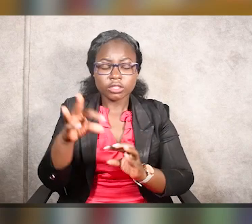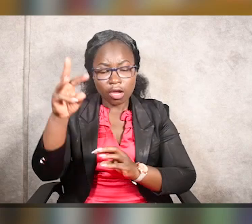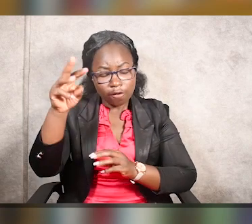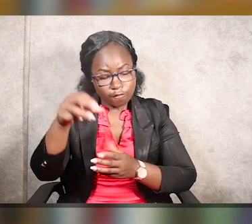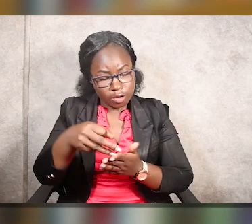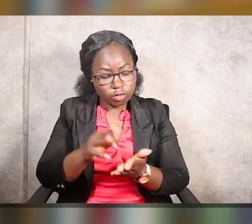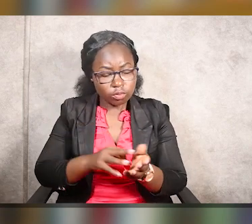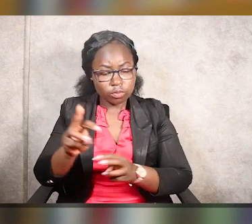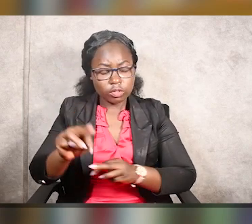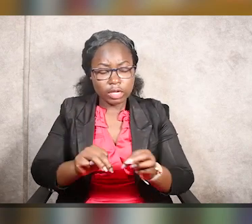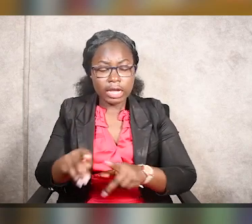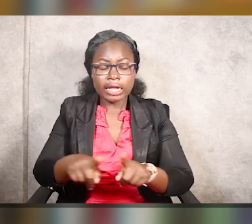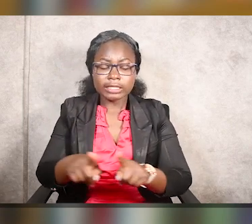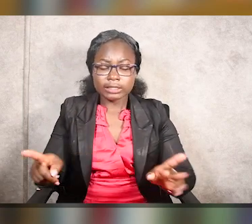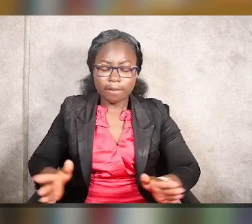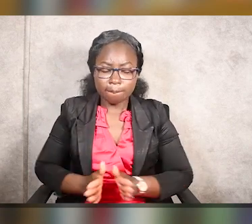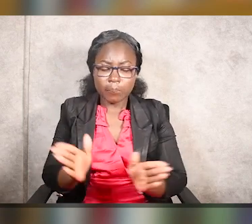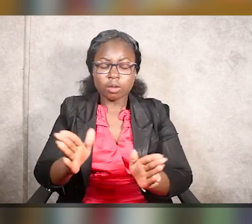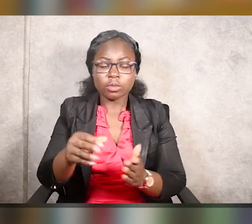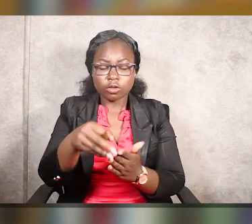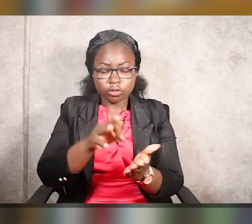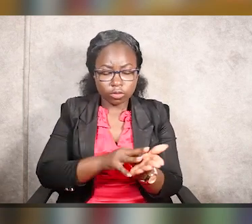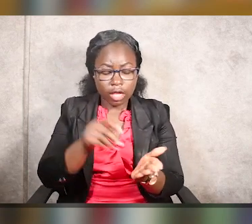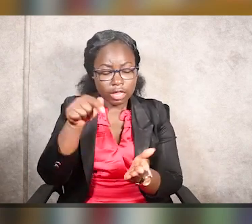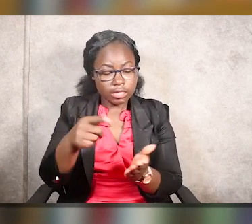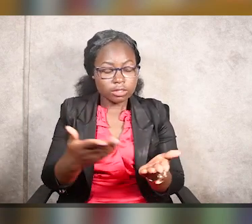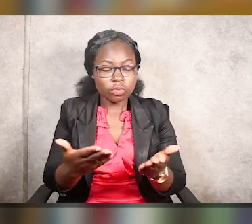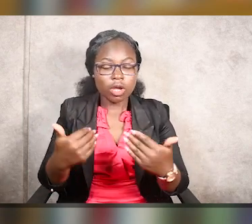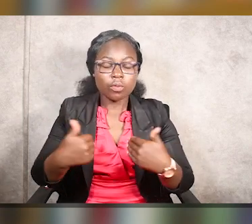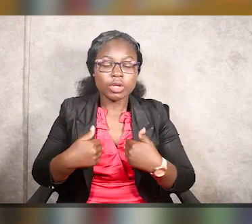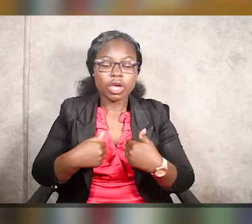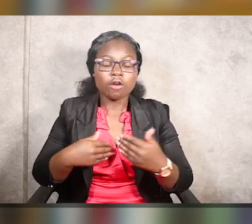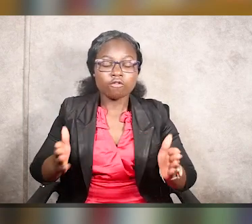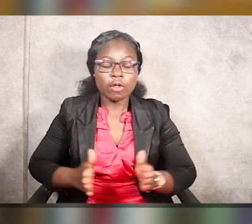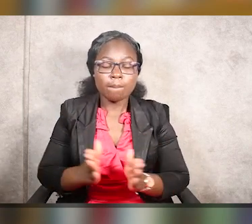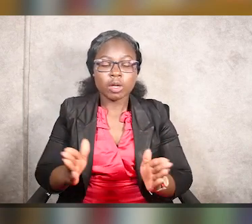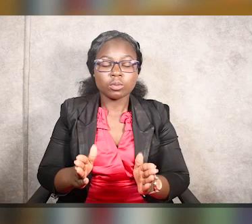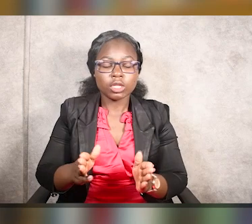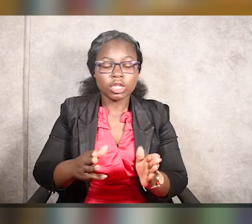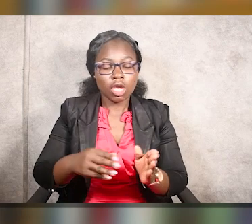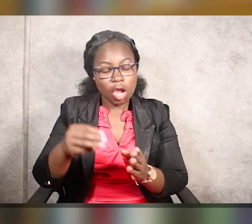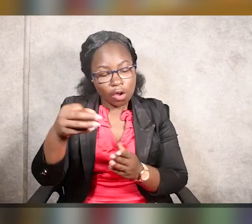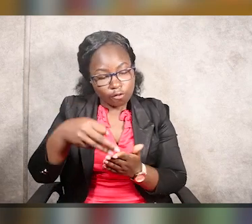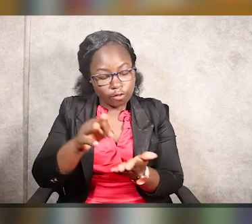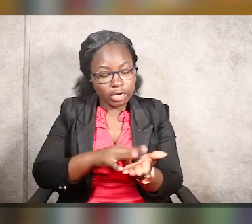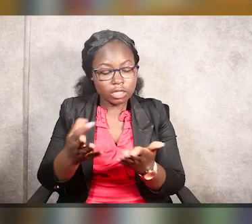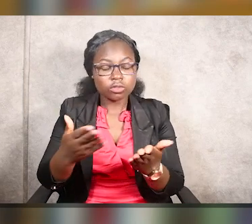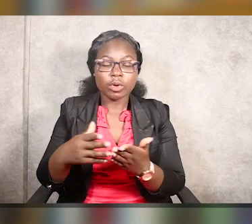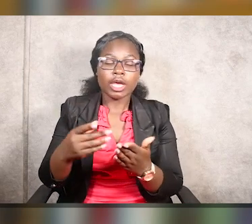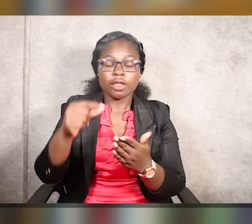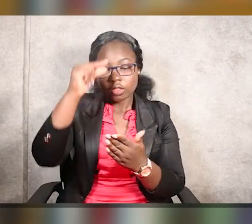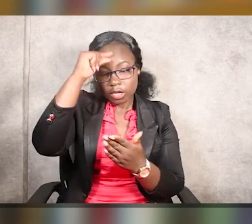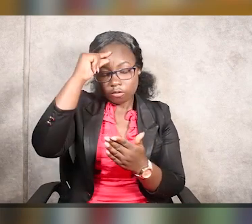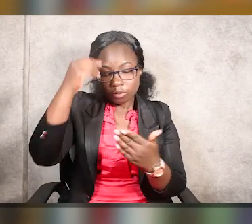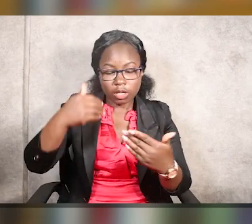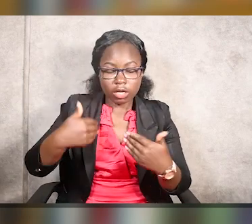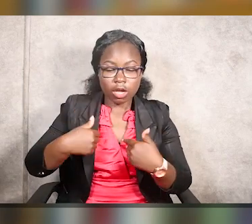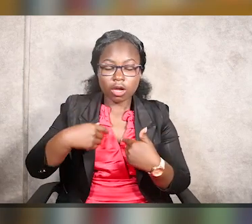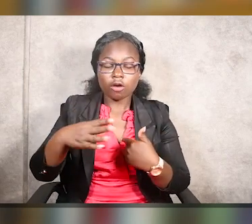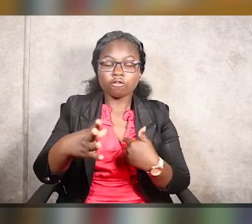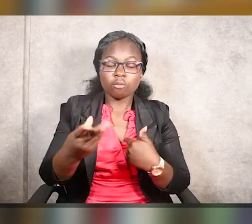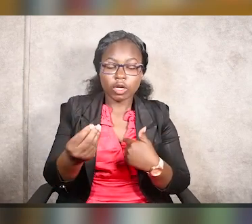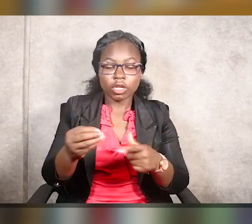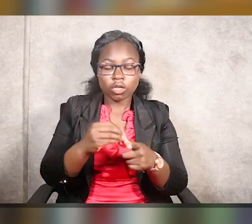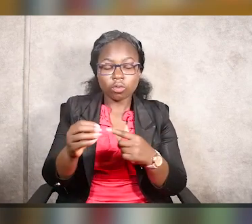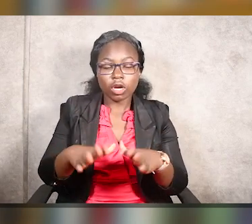public financial management. This is where we have public finance. Where does the government get its money, and how do they spend